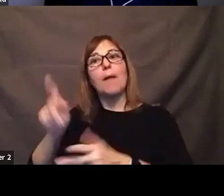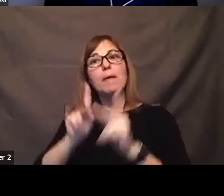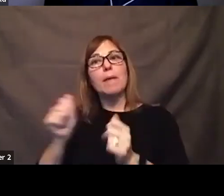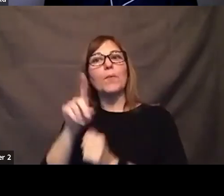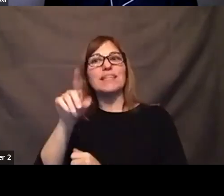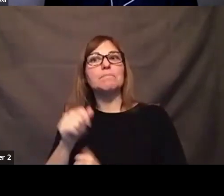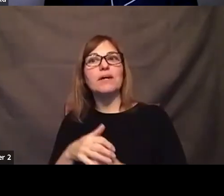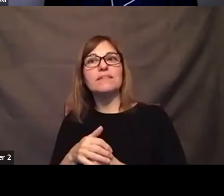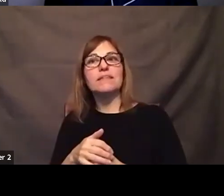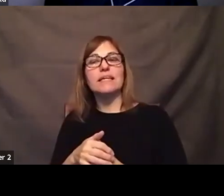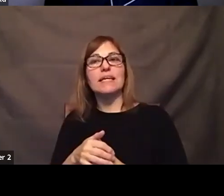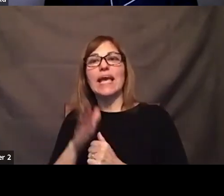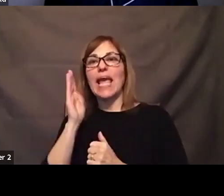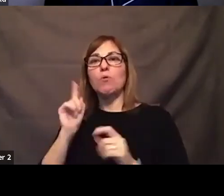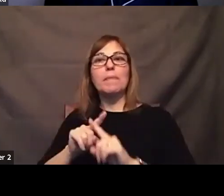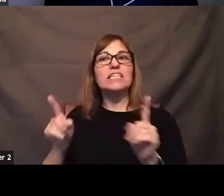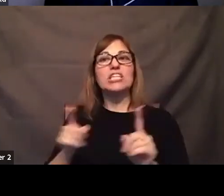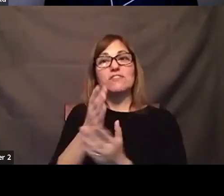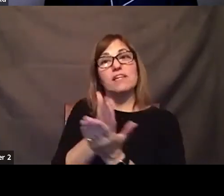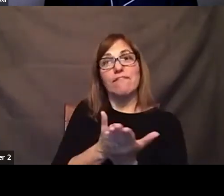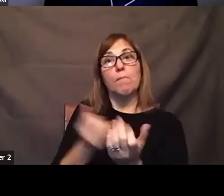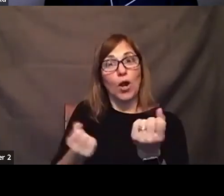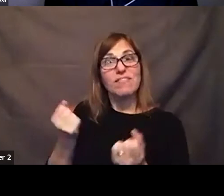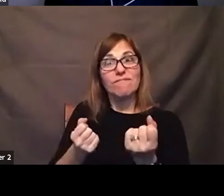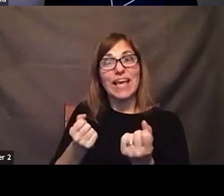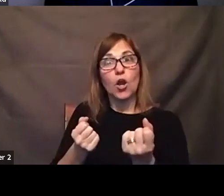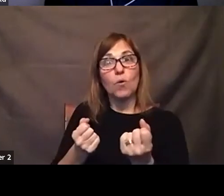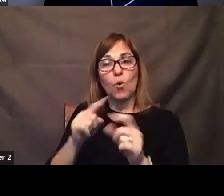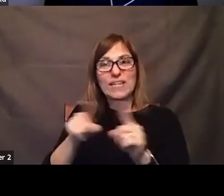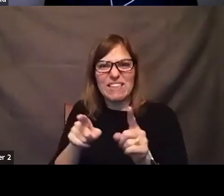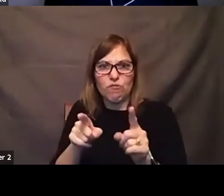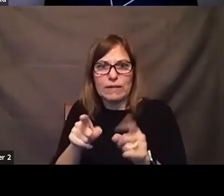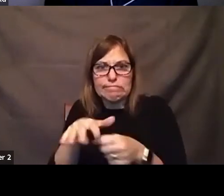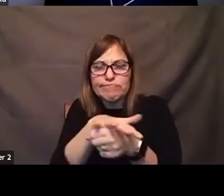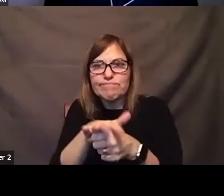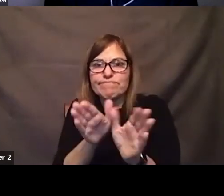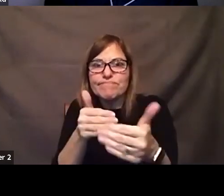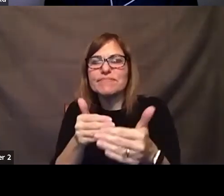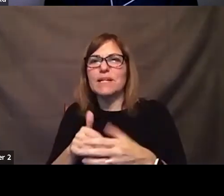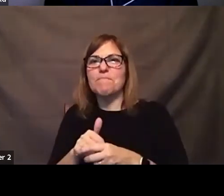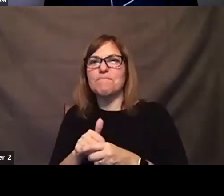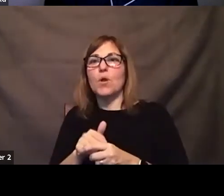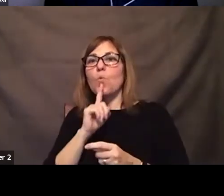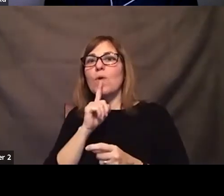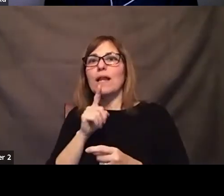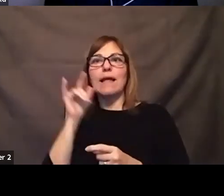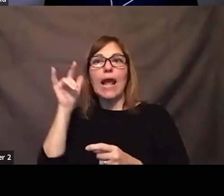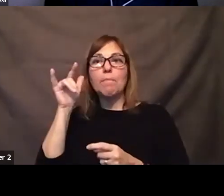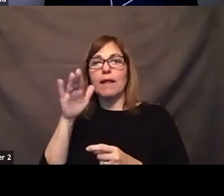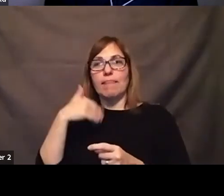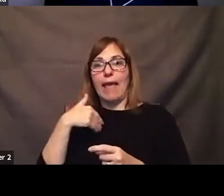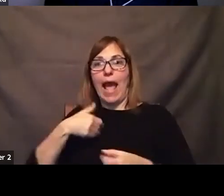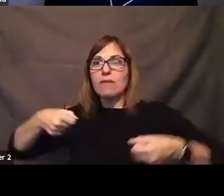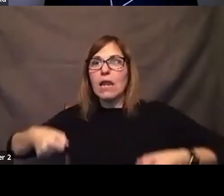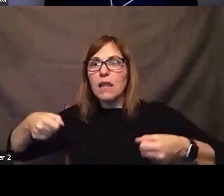be a different compartment or different section of the vehicle. Just like when you fly on an airplane, there's luggage and cargo in that airplane, as